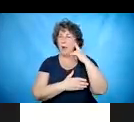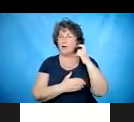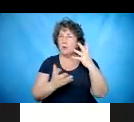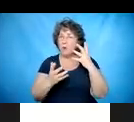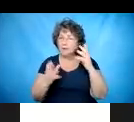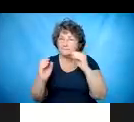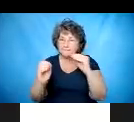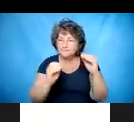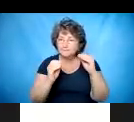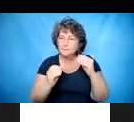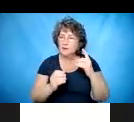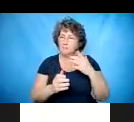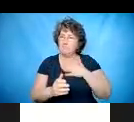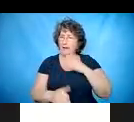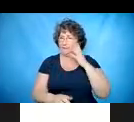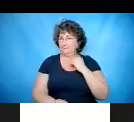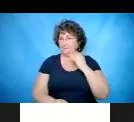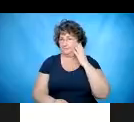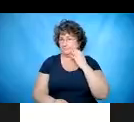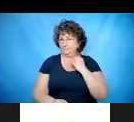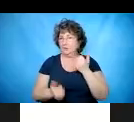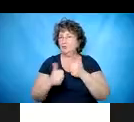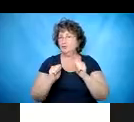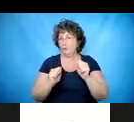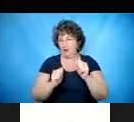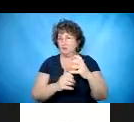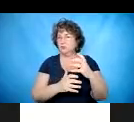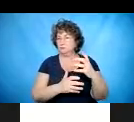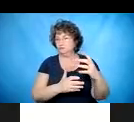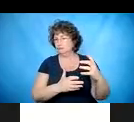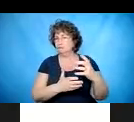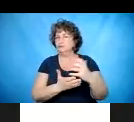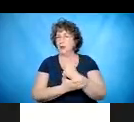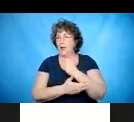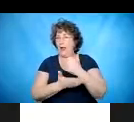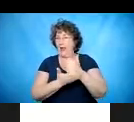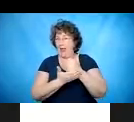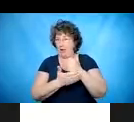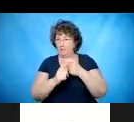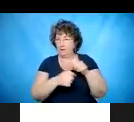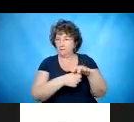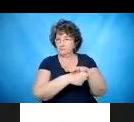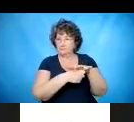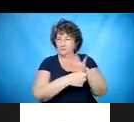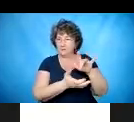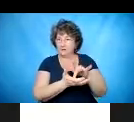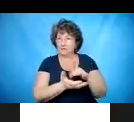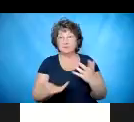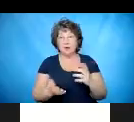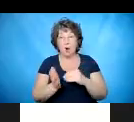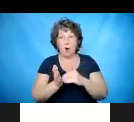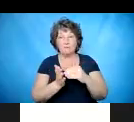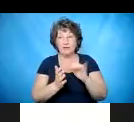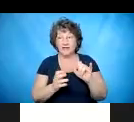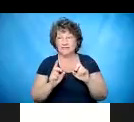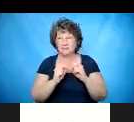help, like from the regional center. The district sometimes doesn't tell you about